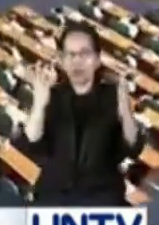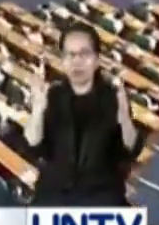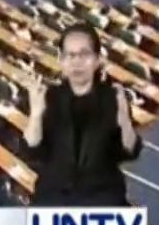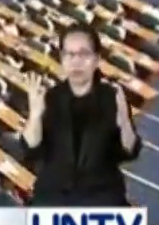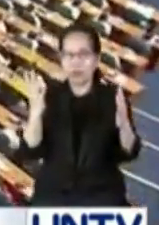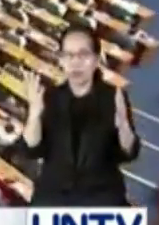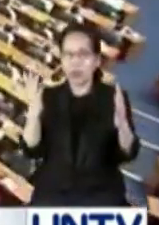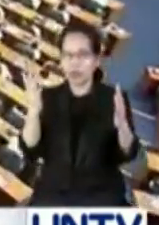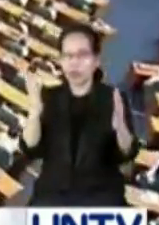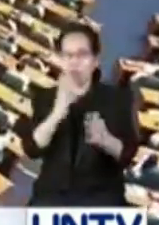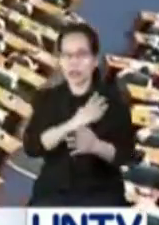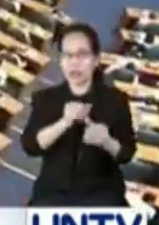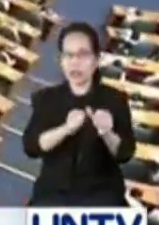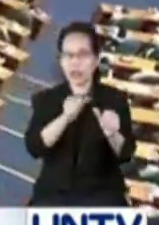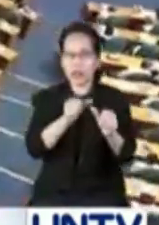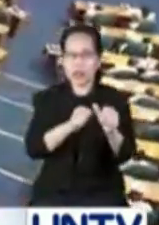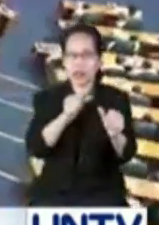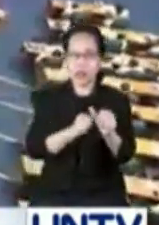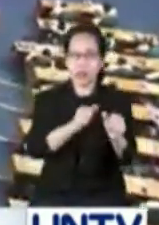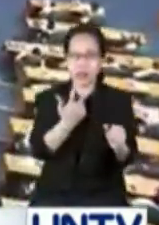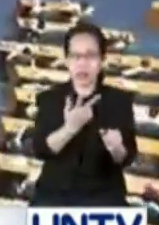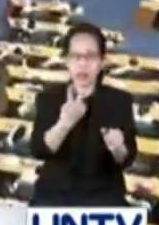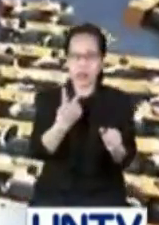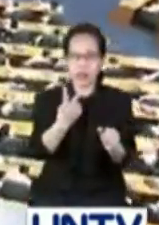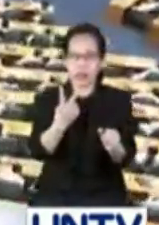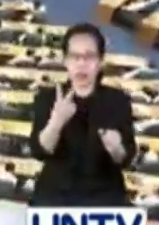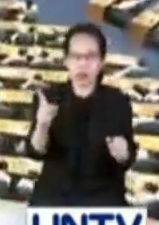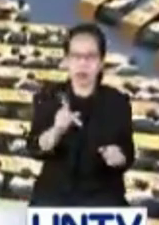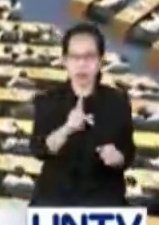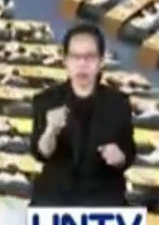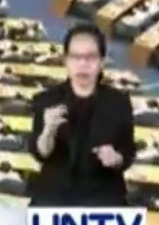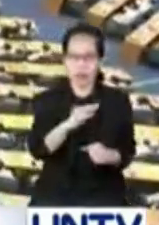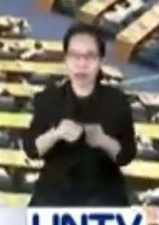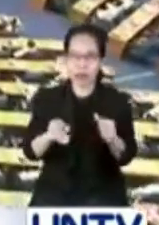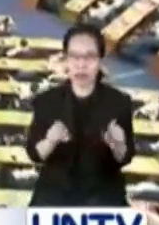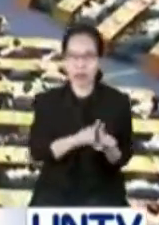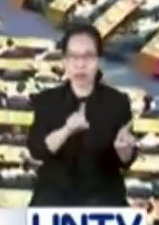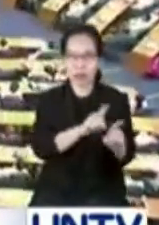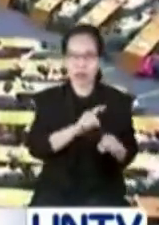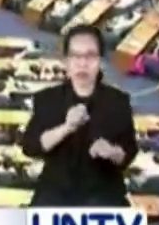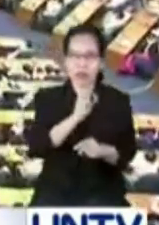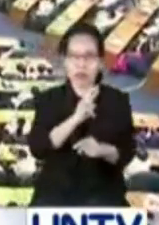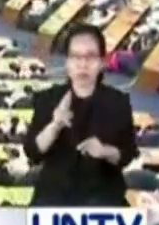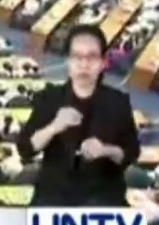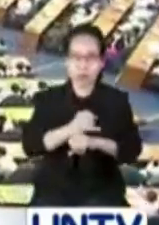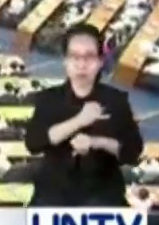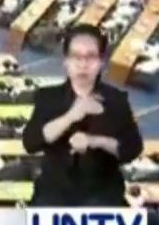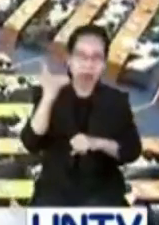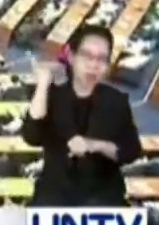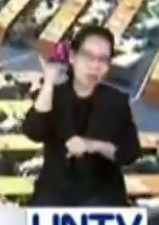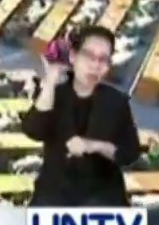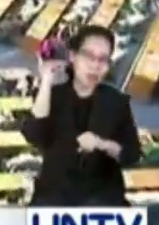each spanning 32 kilometers, and also the Samal Island Davao City Connector Bridge.